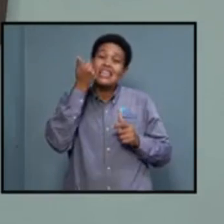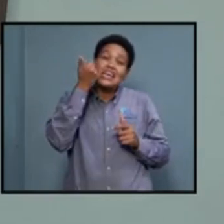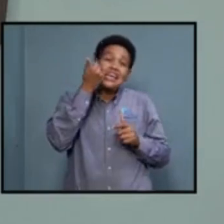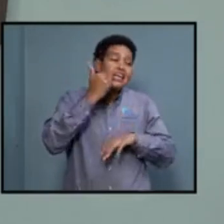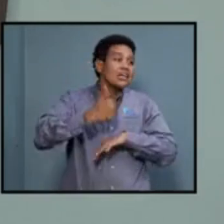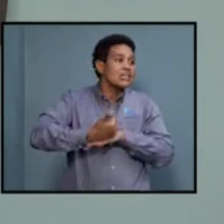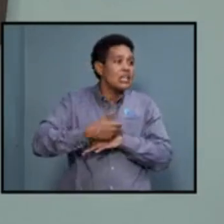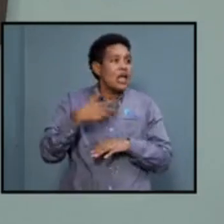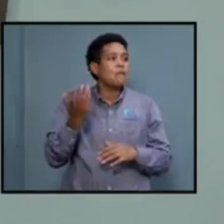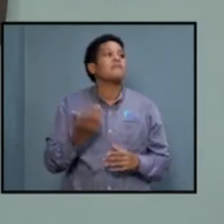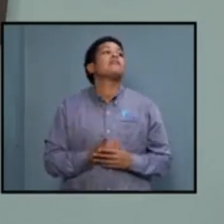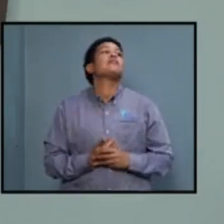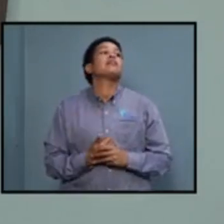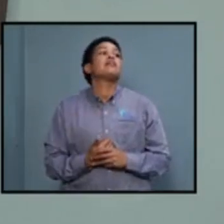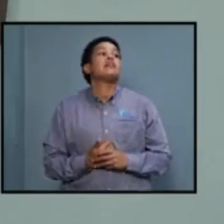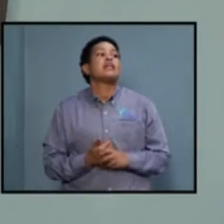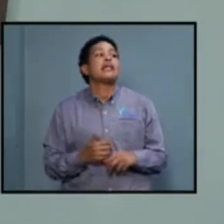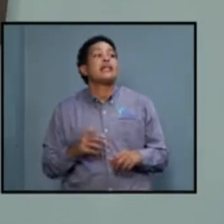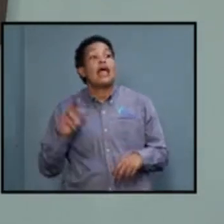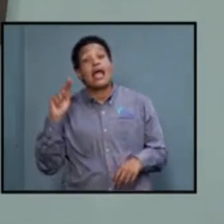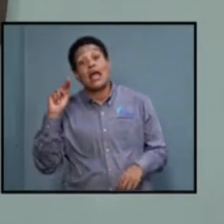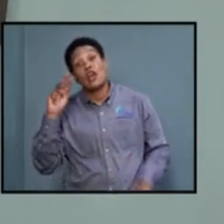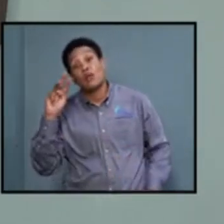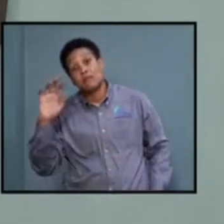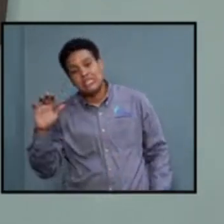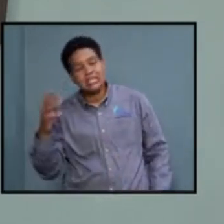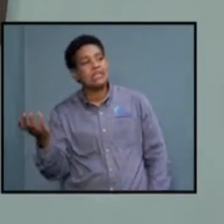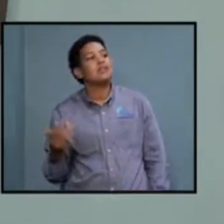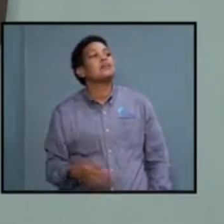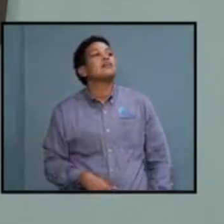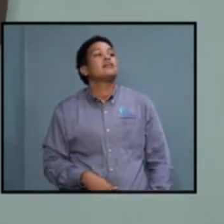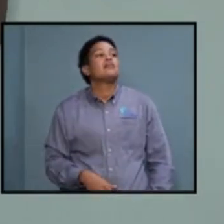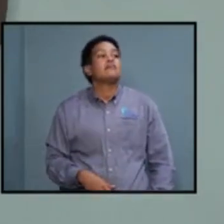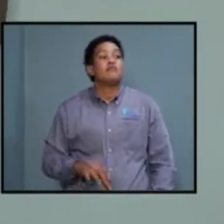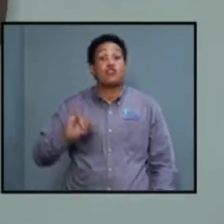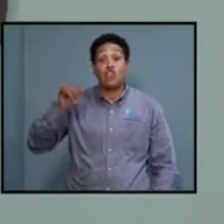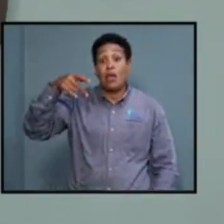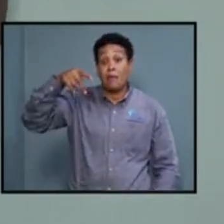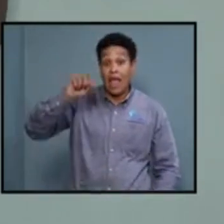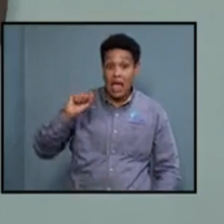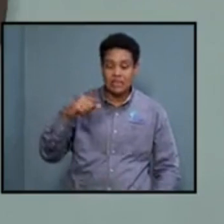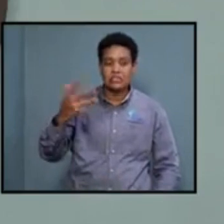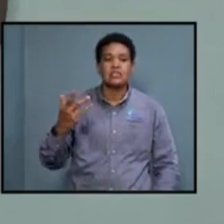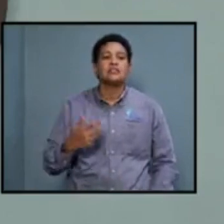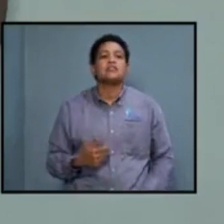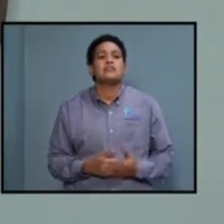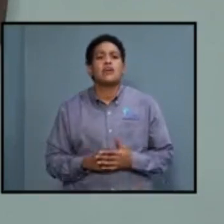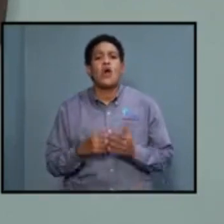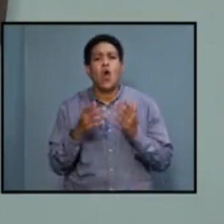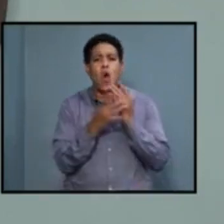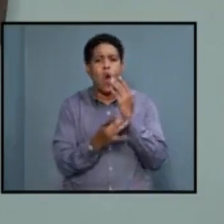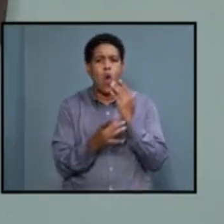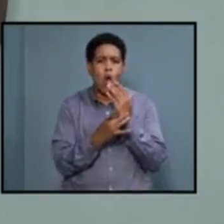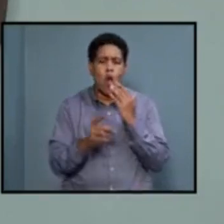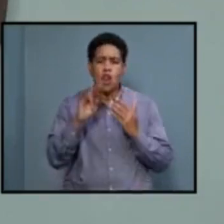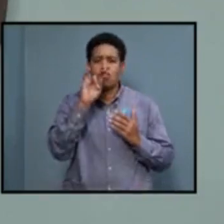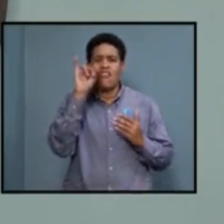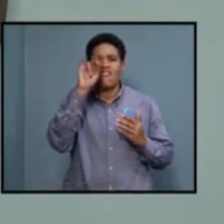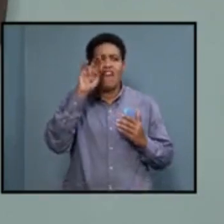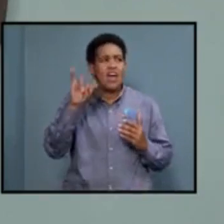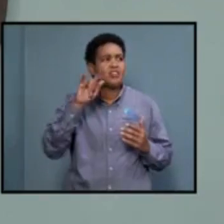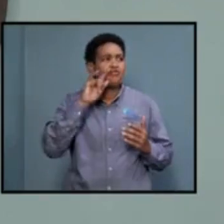the national water commission the jps oil refining loading